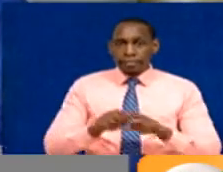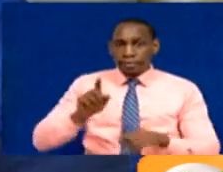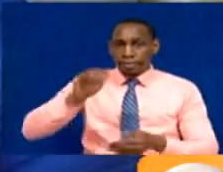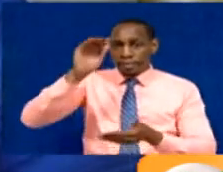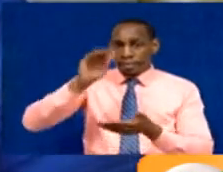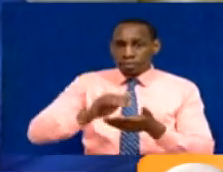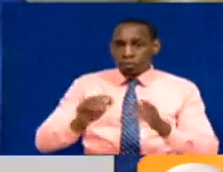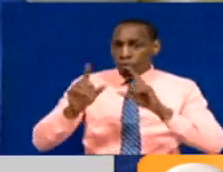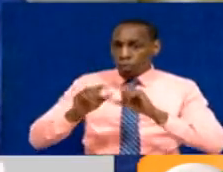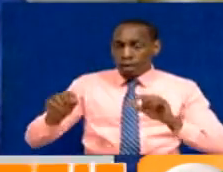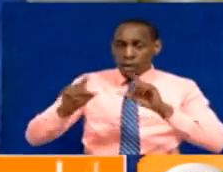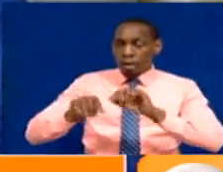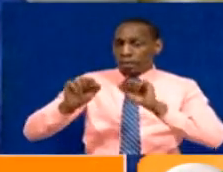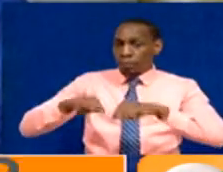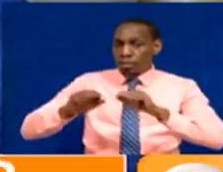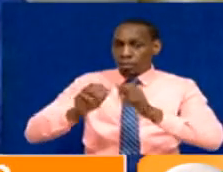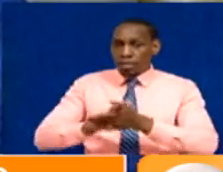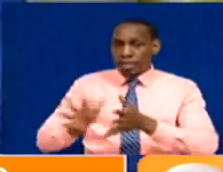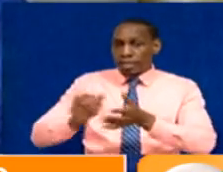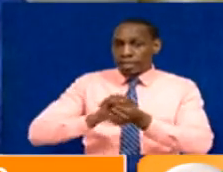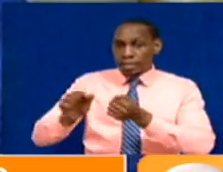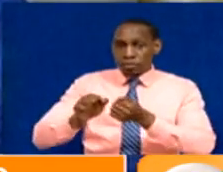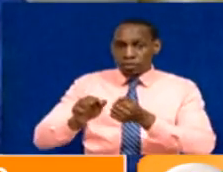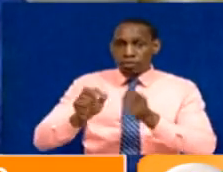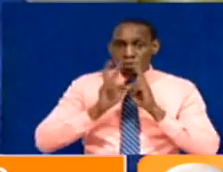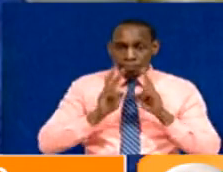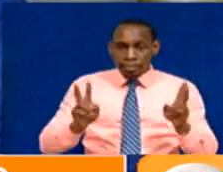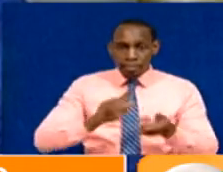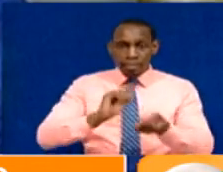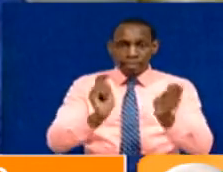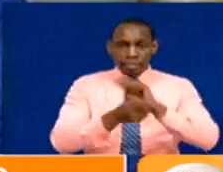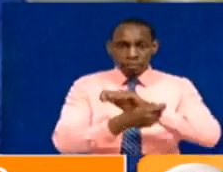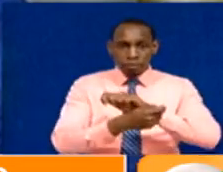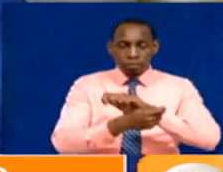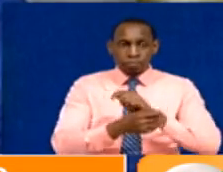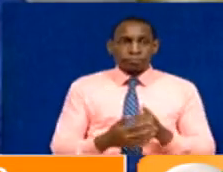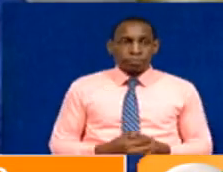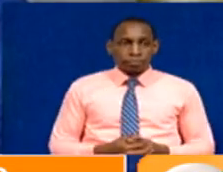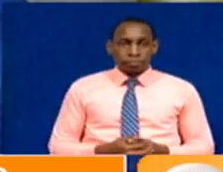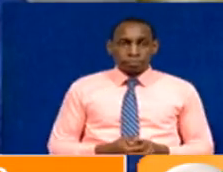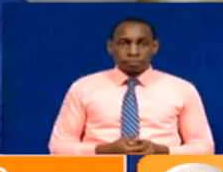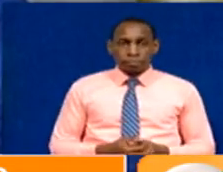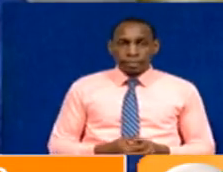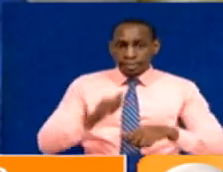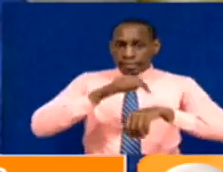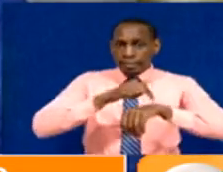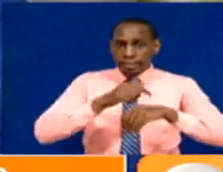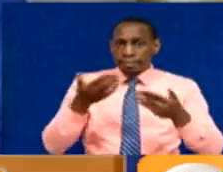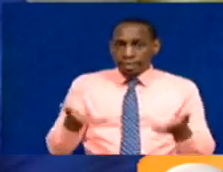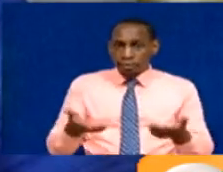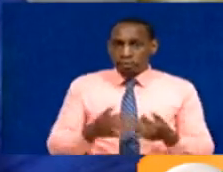reduce any rhetoric that is likely to damage the peaceful transition from one president to the next. Meanwhile,